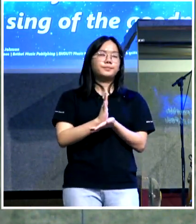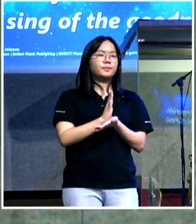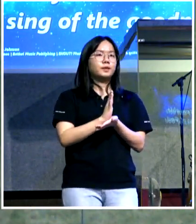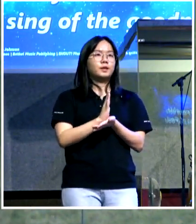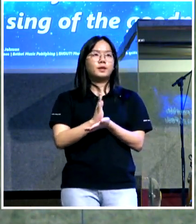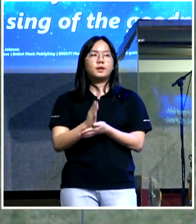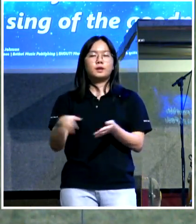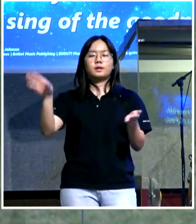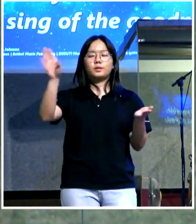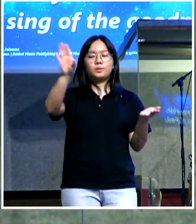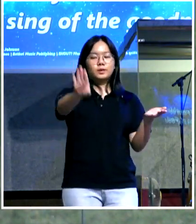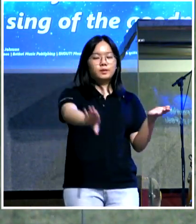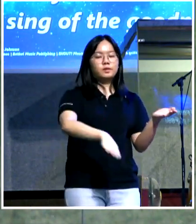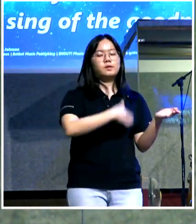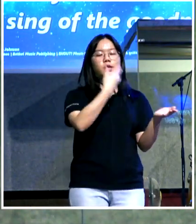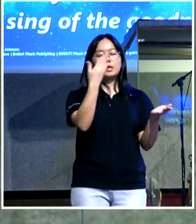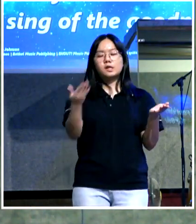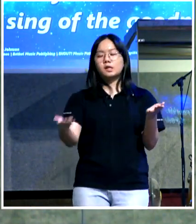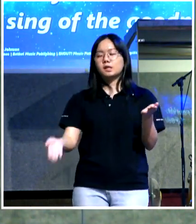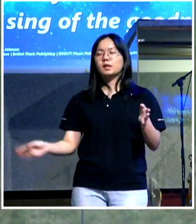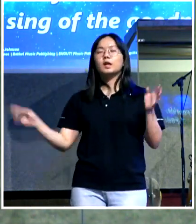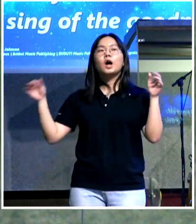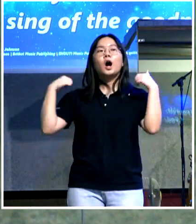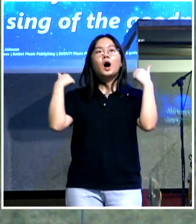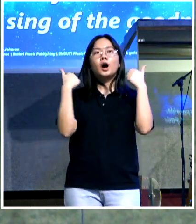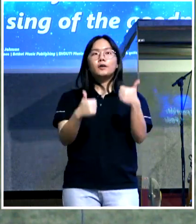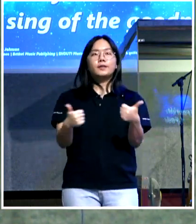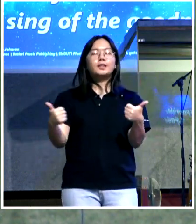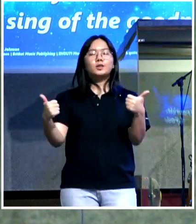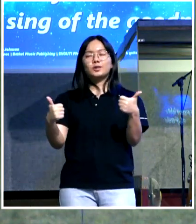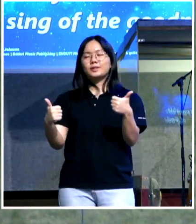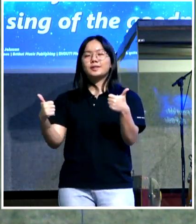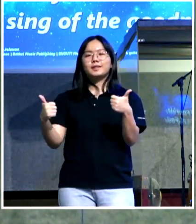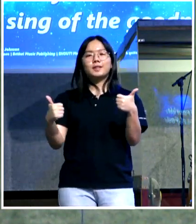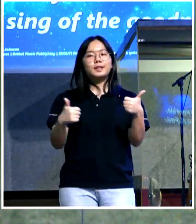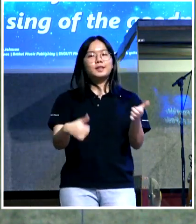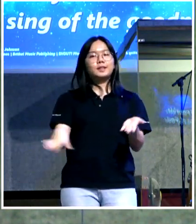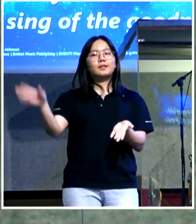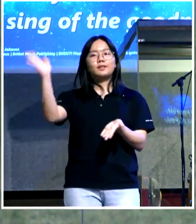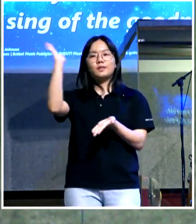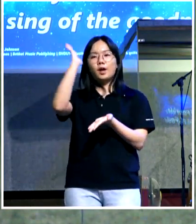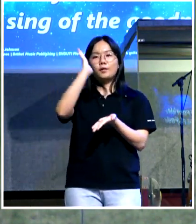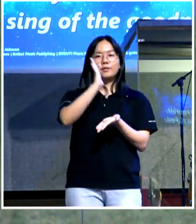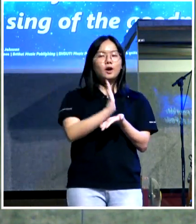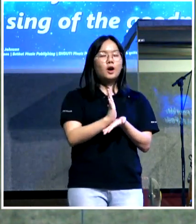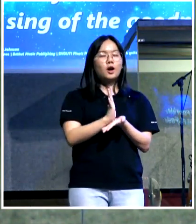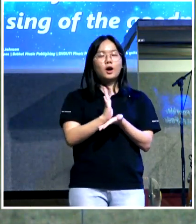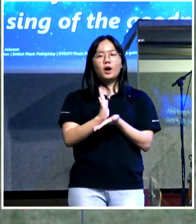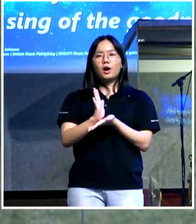God. So I will sing of the goodness of